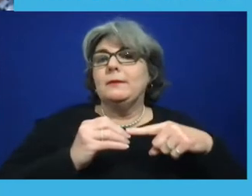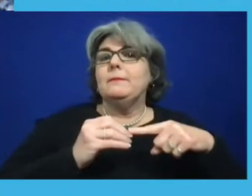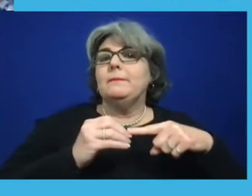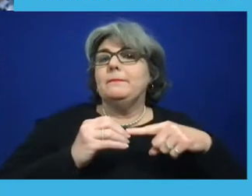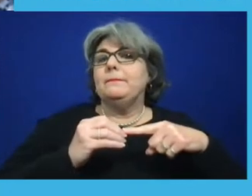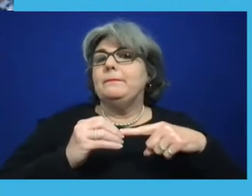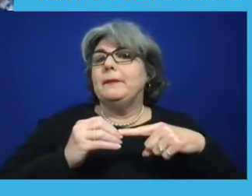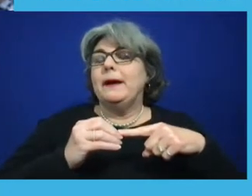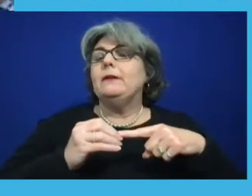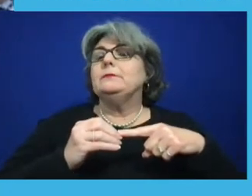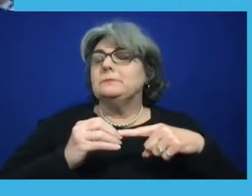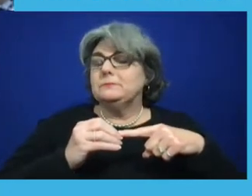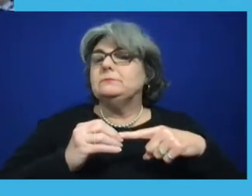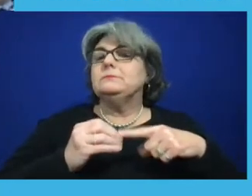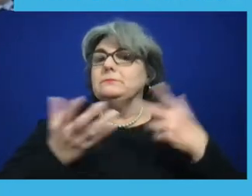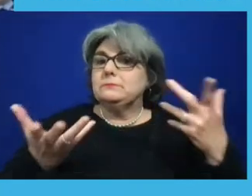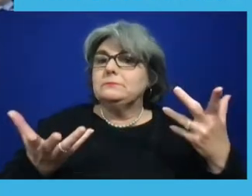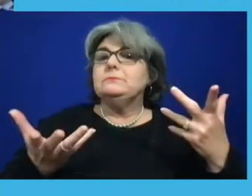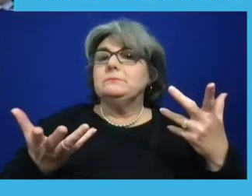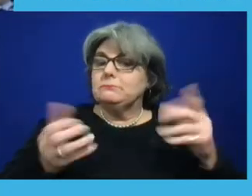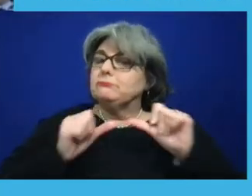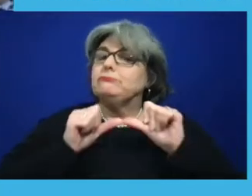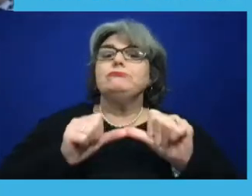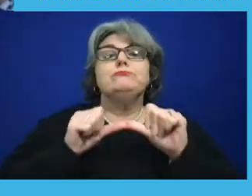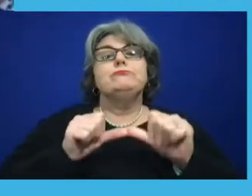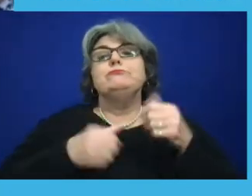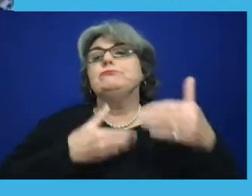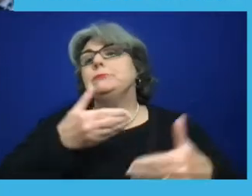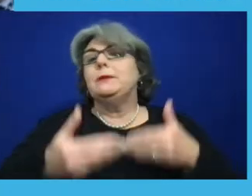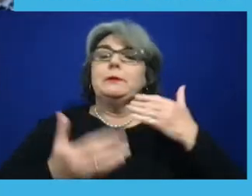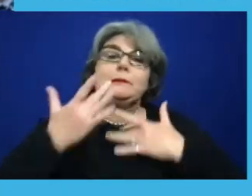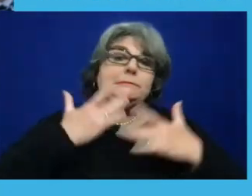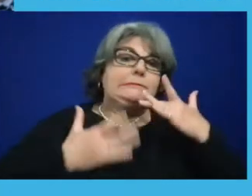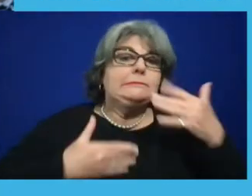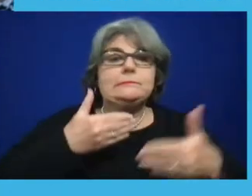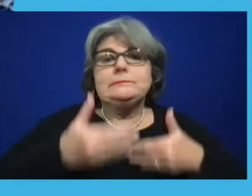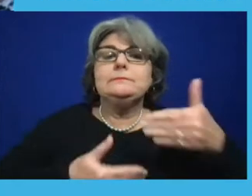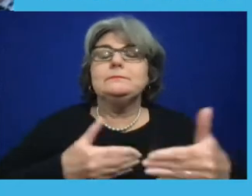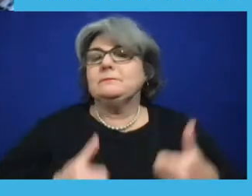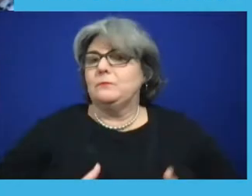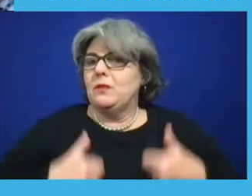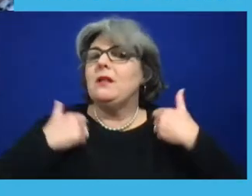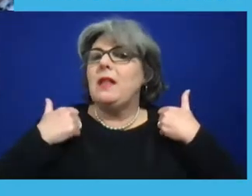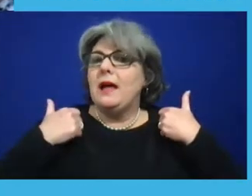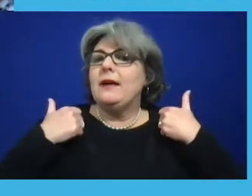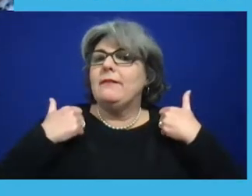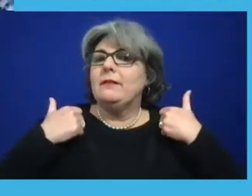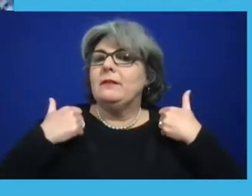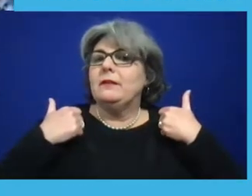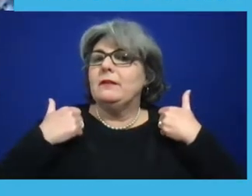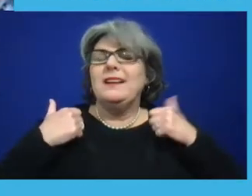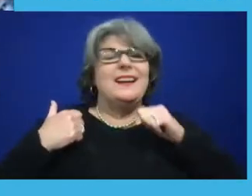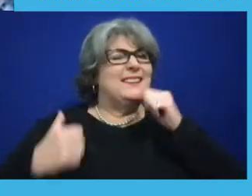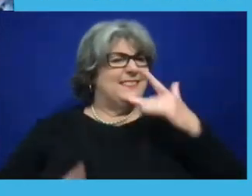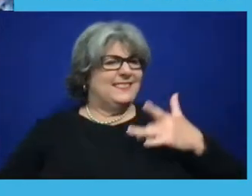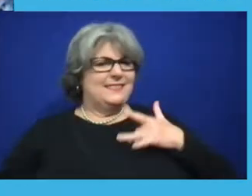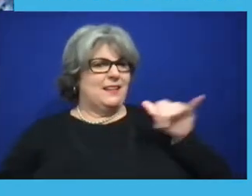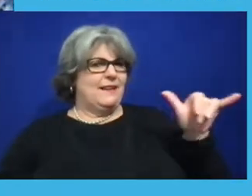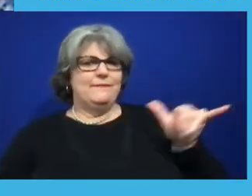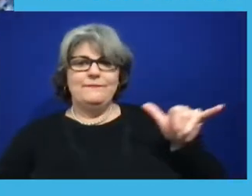Folks got bills to pay. They're worried about just keeping on, getting